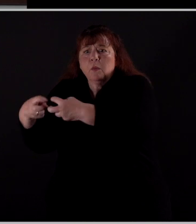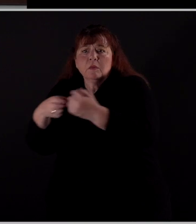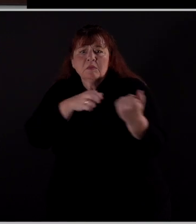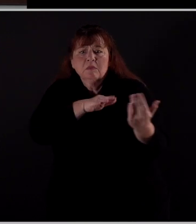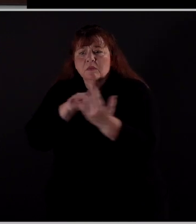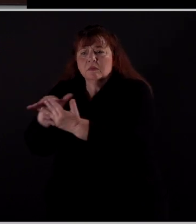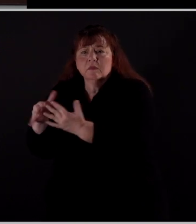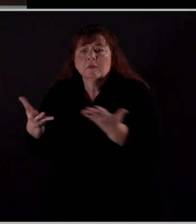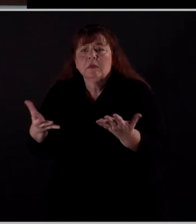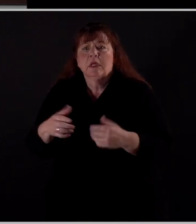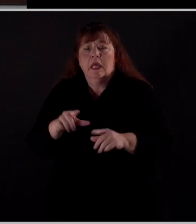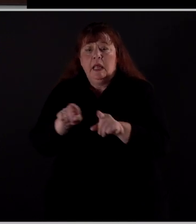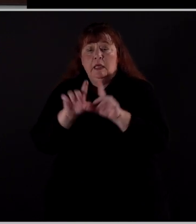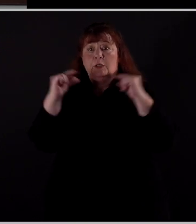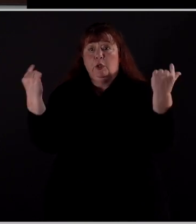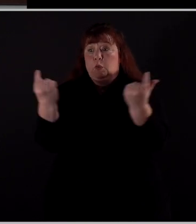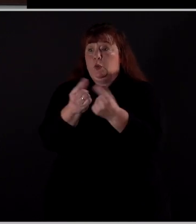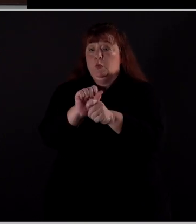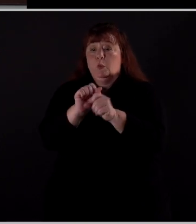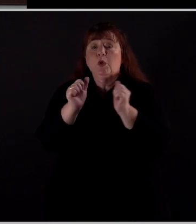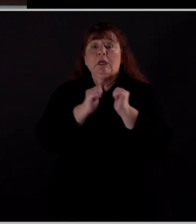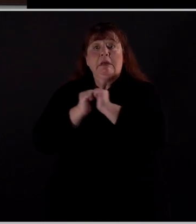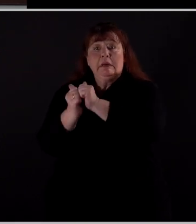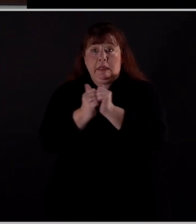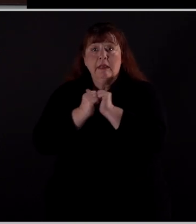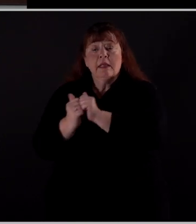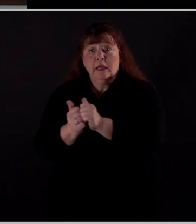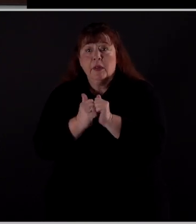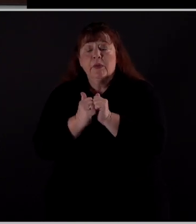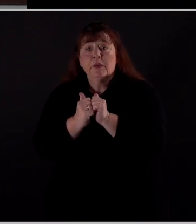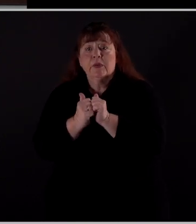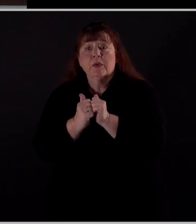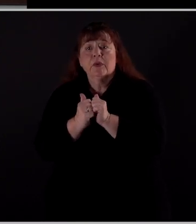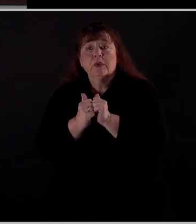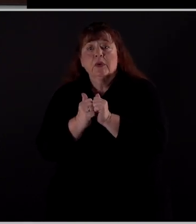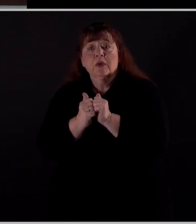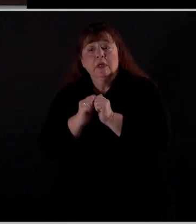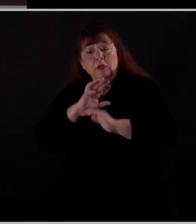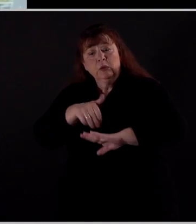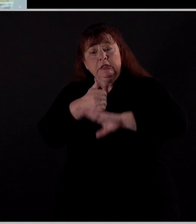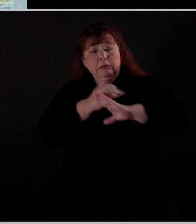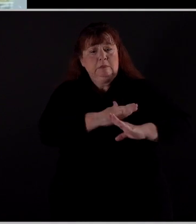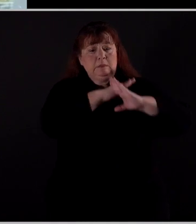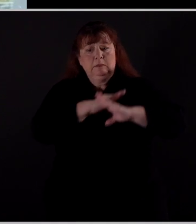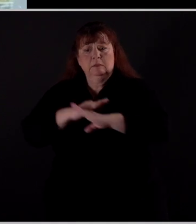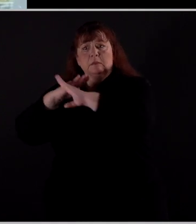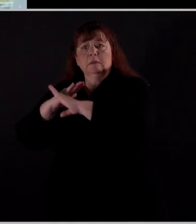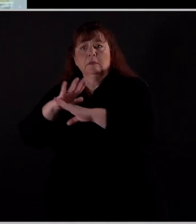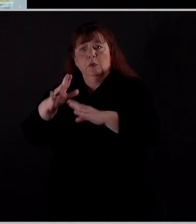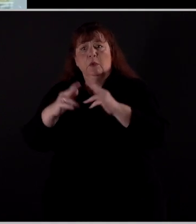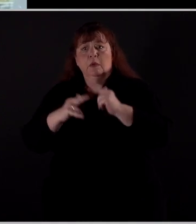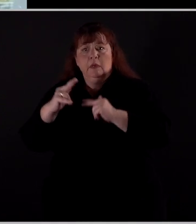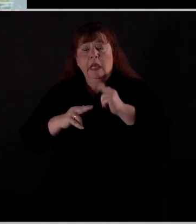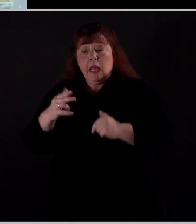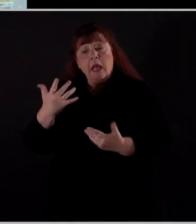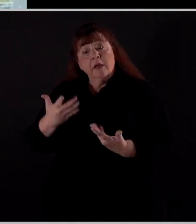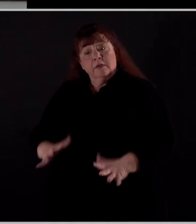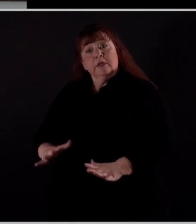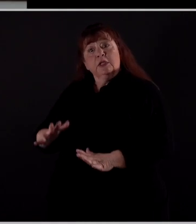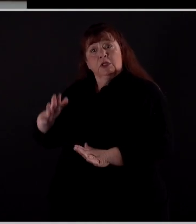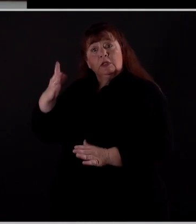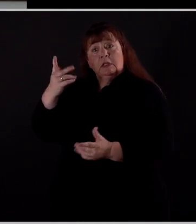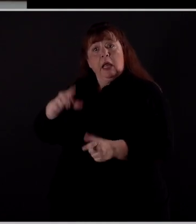As a group, you can work together to secure your premises. It's been done, it's continuing to be